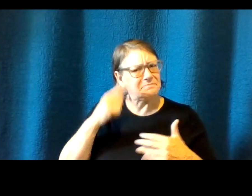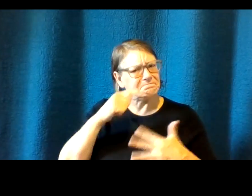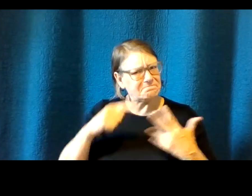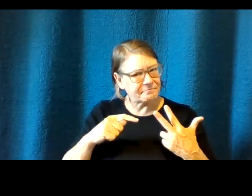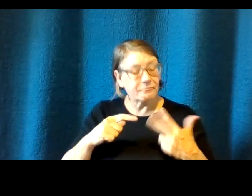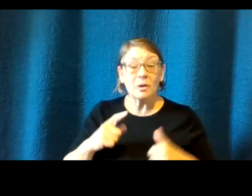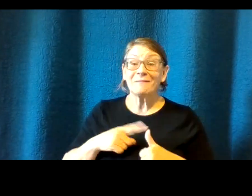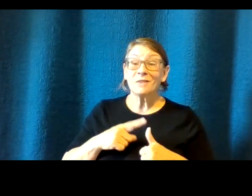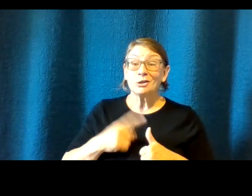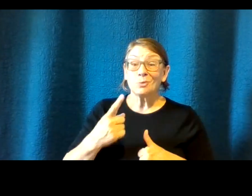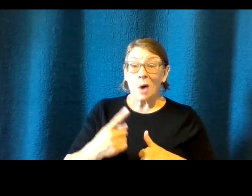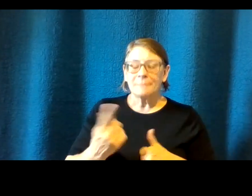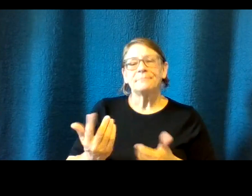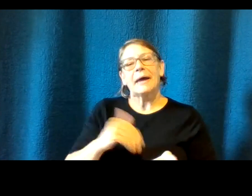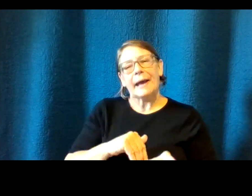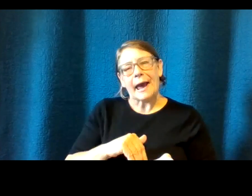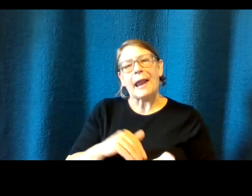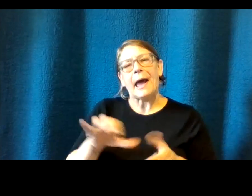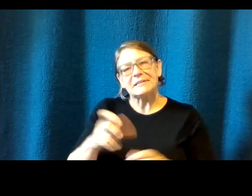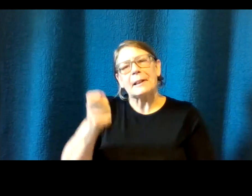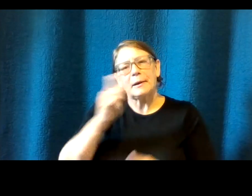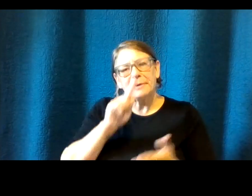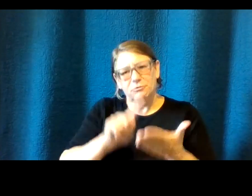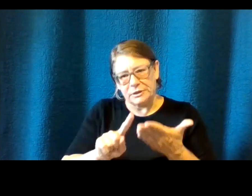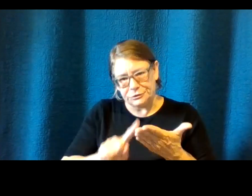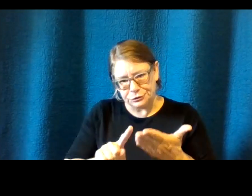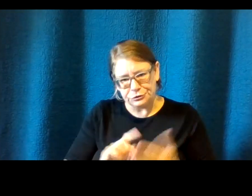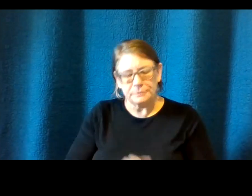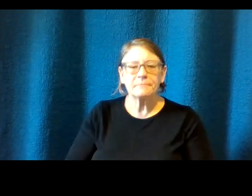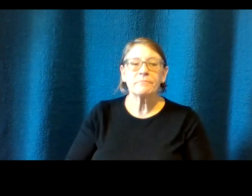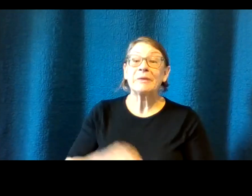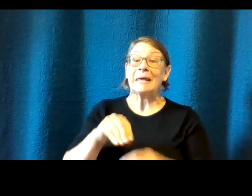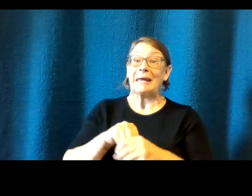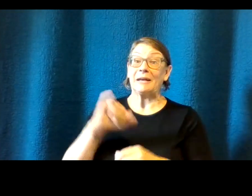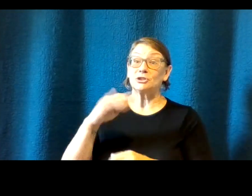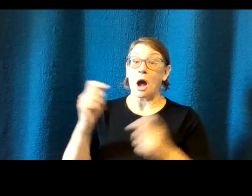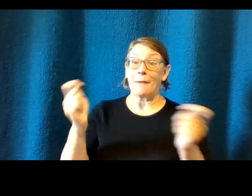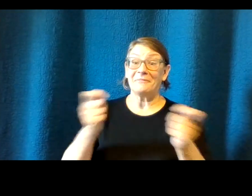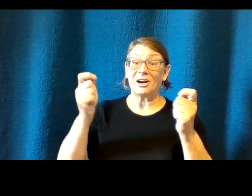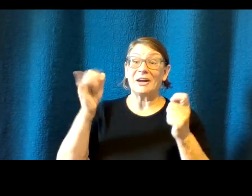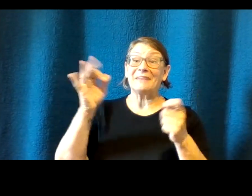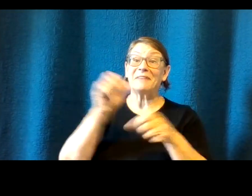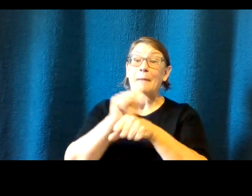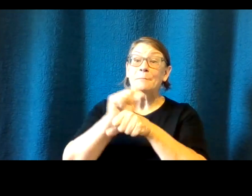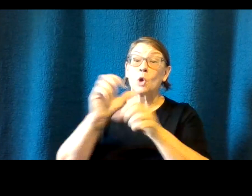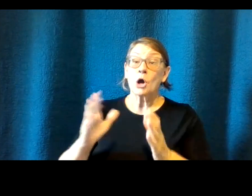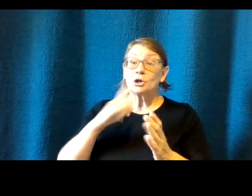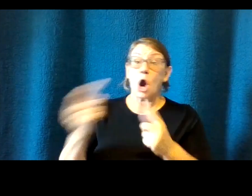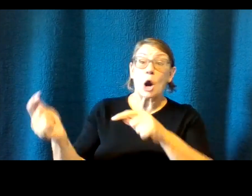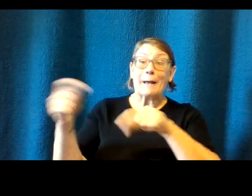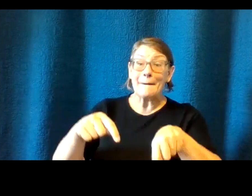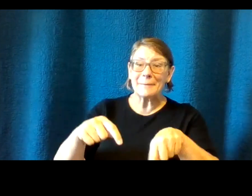One was, again, I just did a little research. One was that in a job fair, if employers are coming, there's a cost